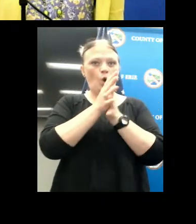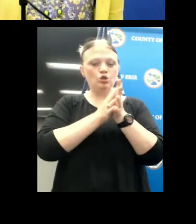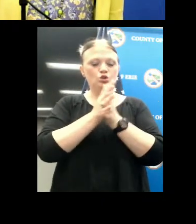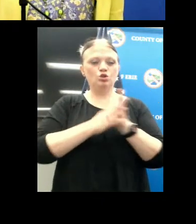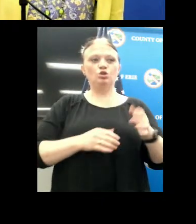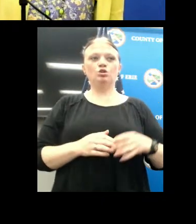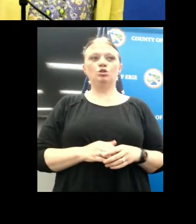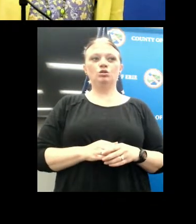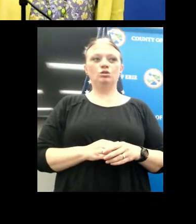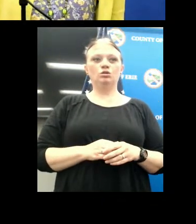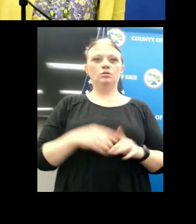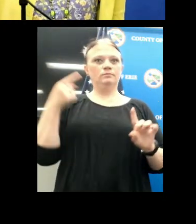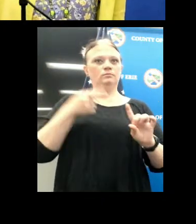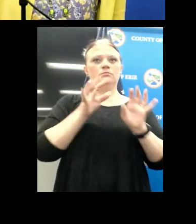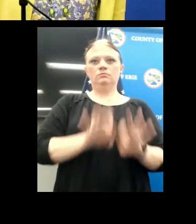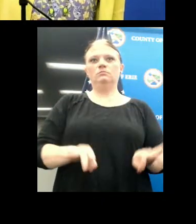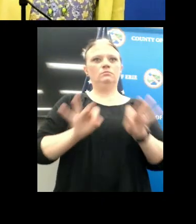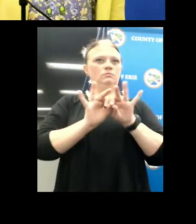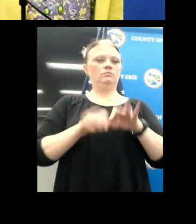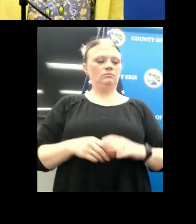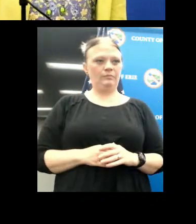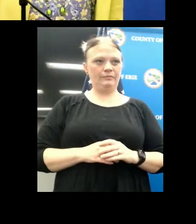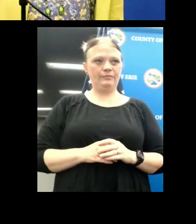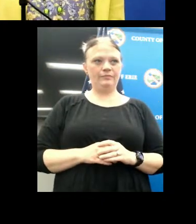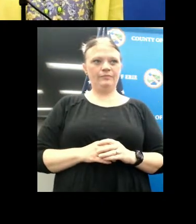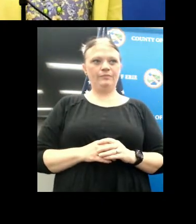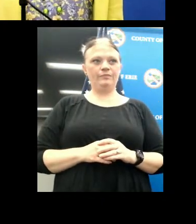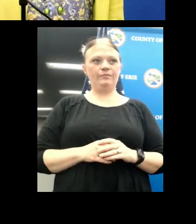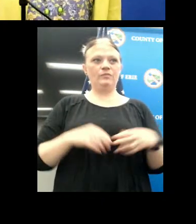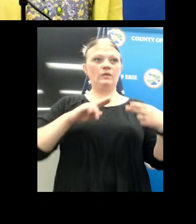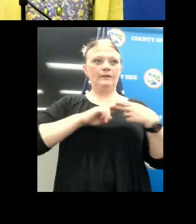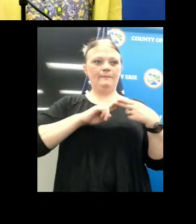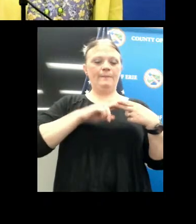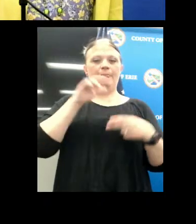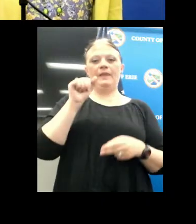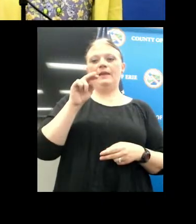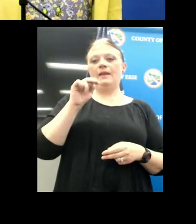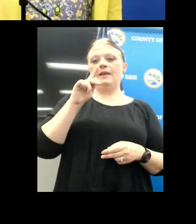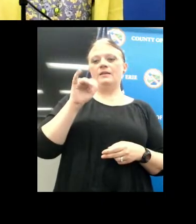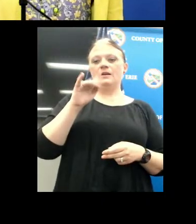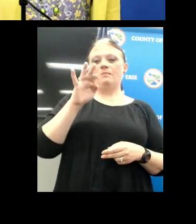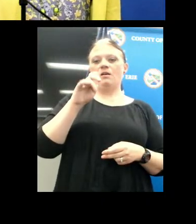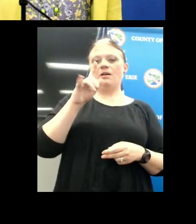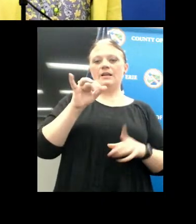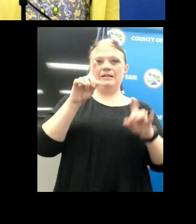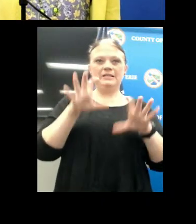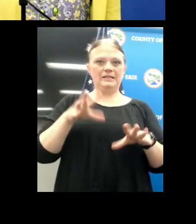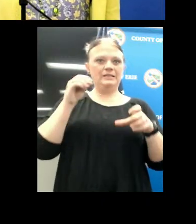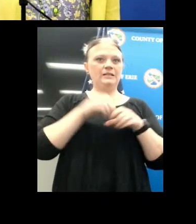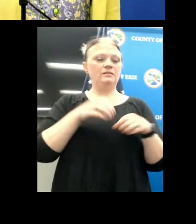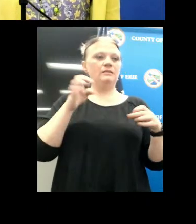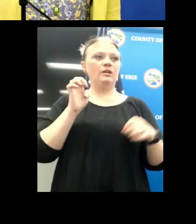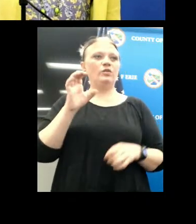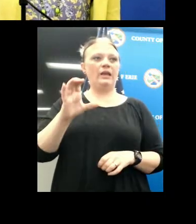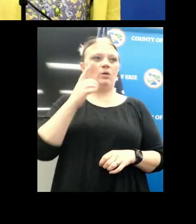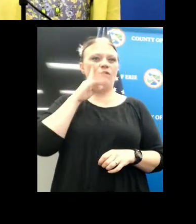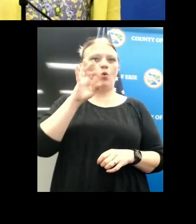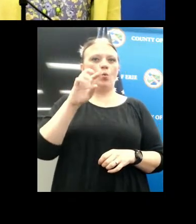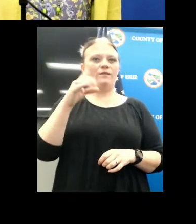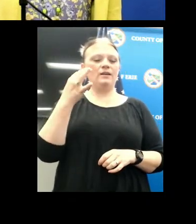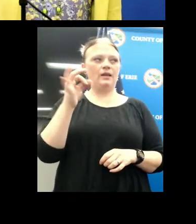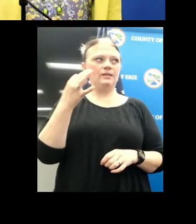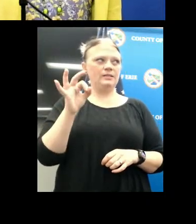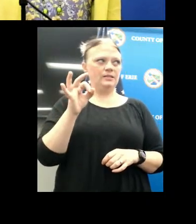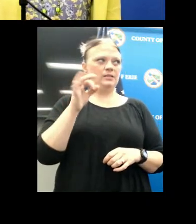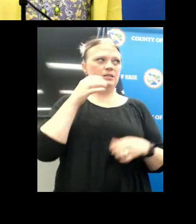our hands. Those are key. And then this is a slide looking at the COVID-19 antibody testing in Erie County,